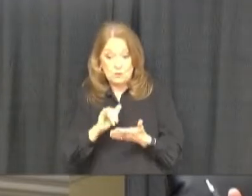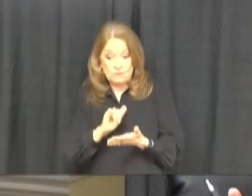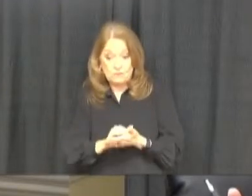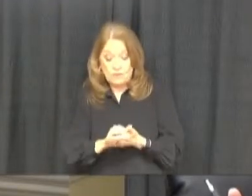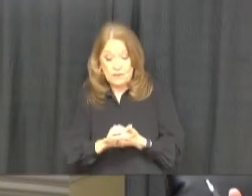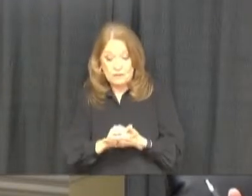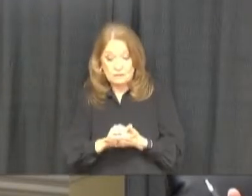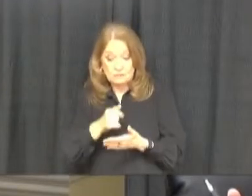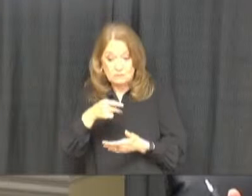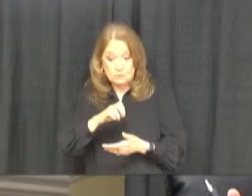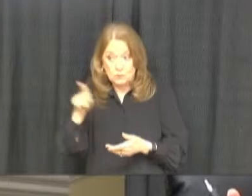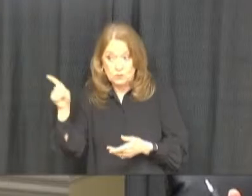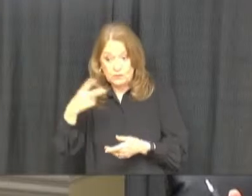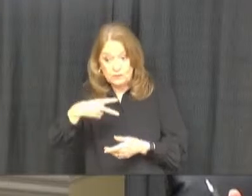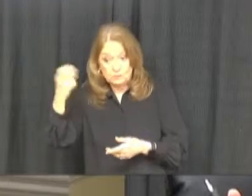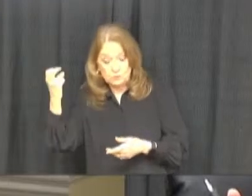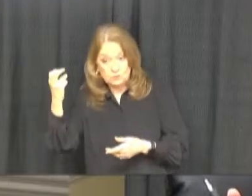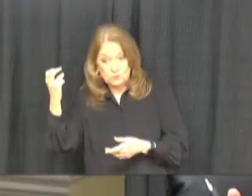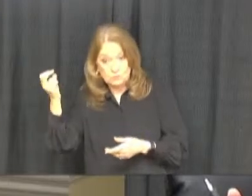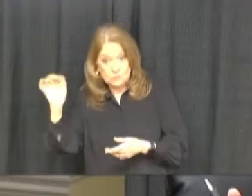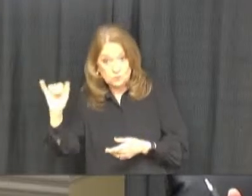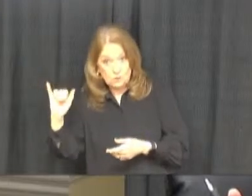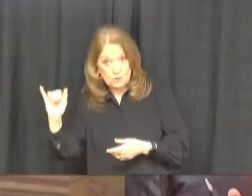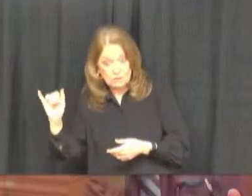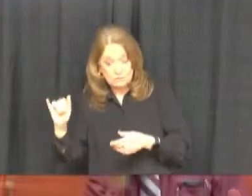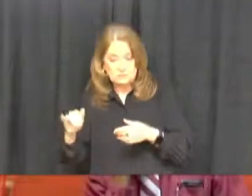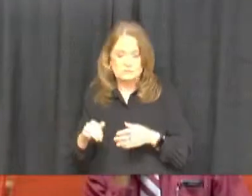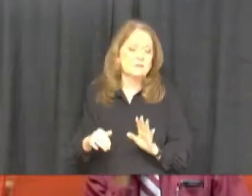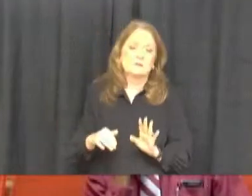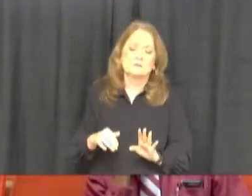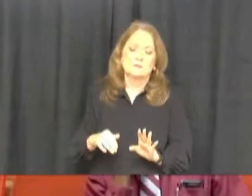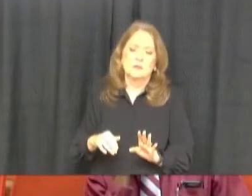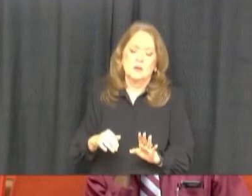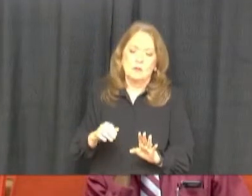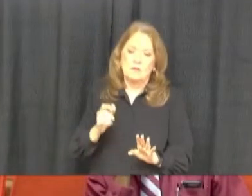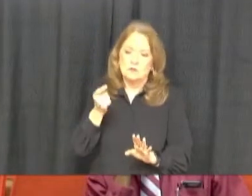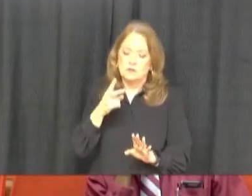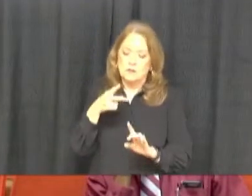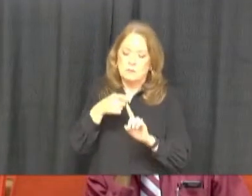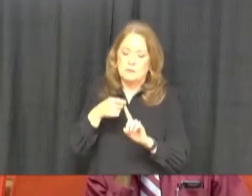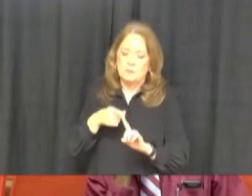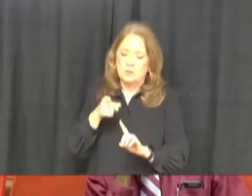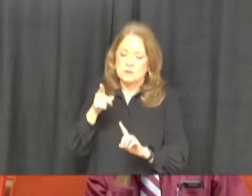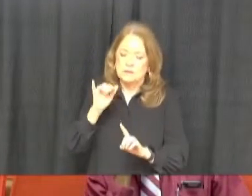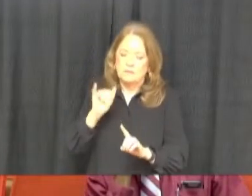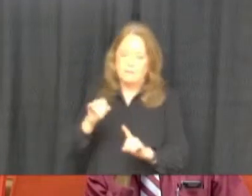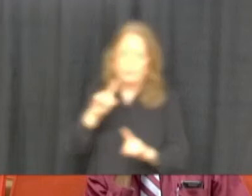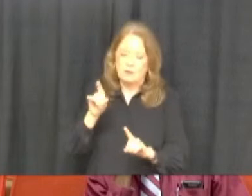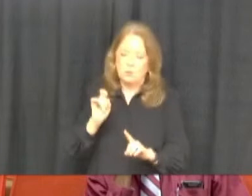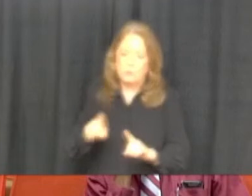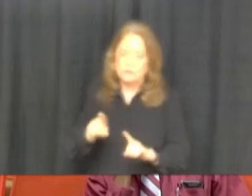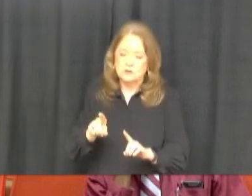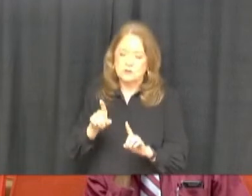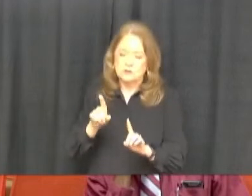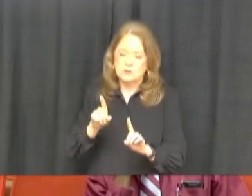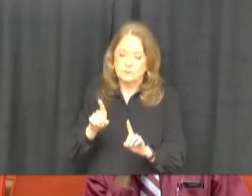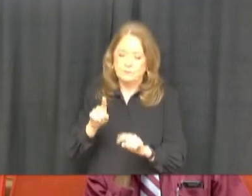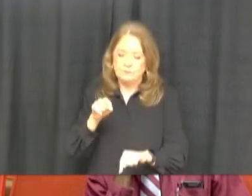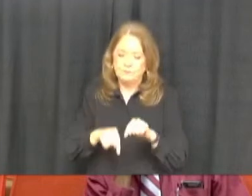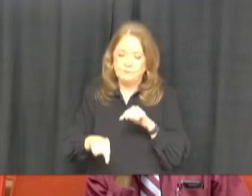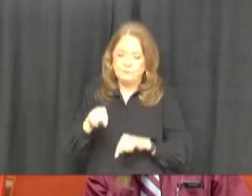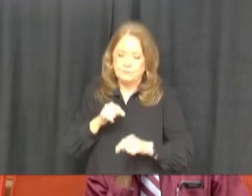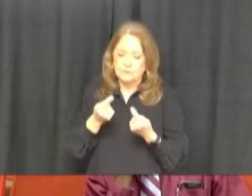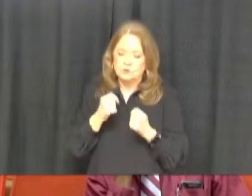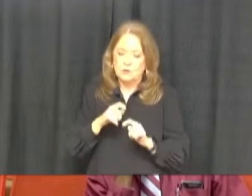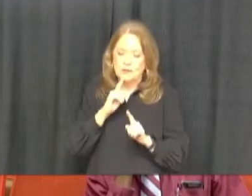well? I think there's a couple points there in that question. So let me try